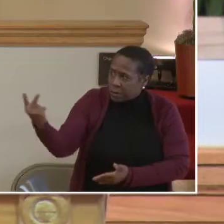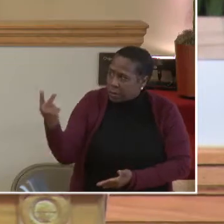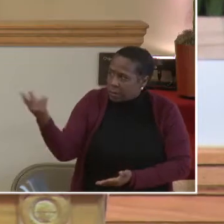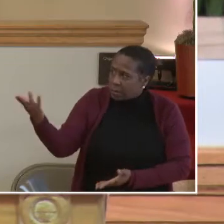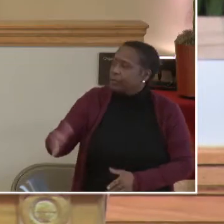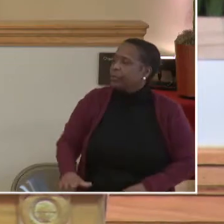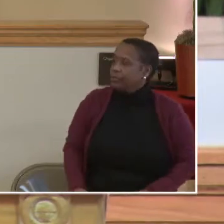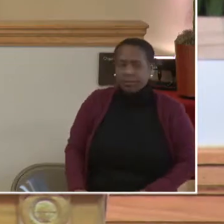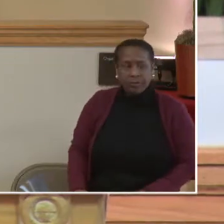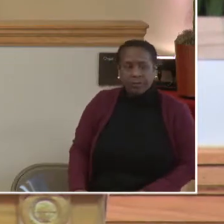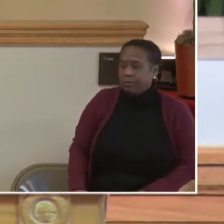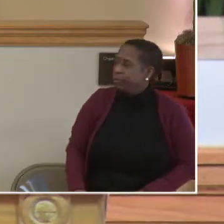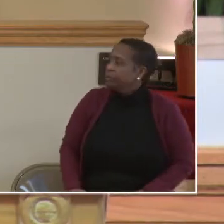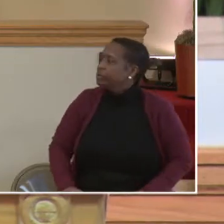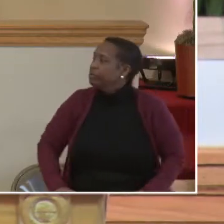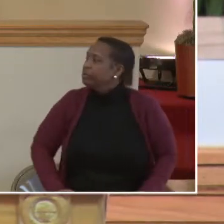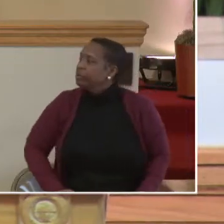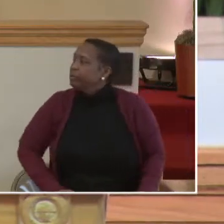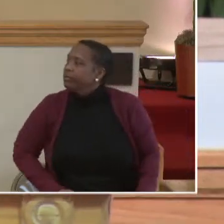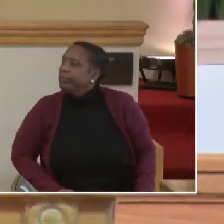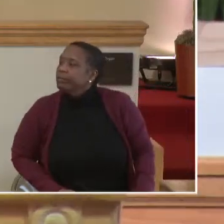Hallelujah,